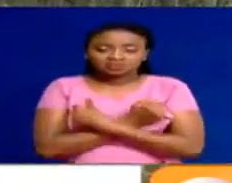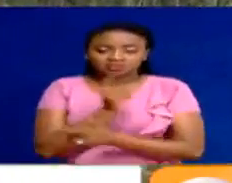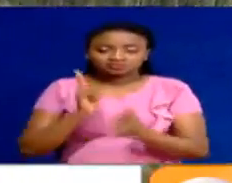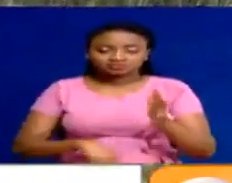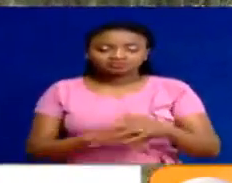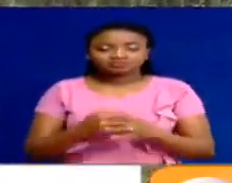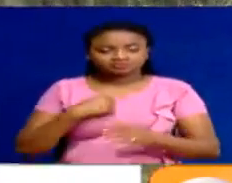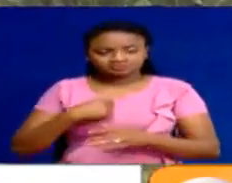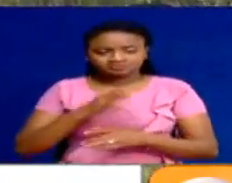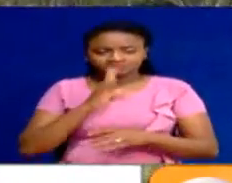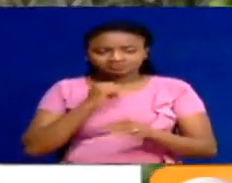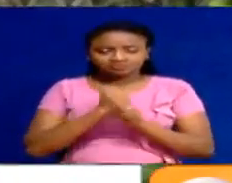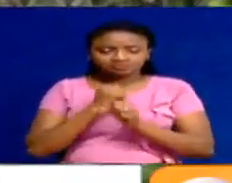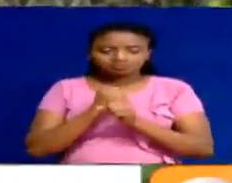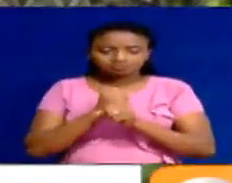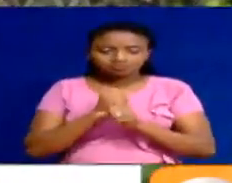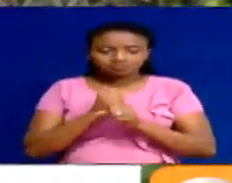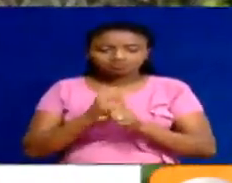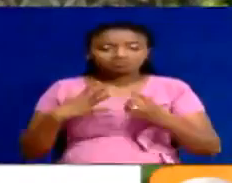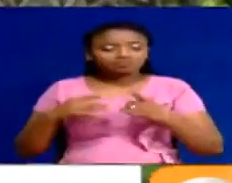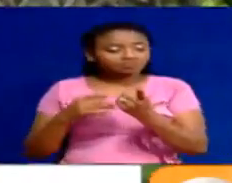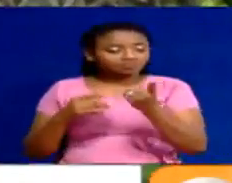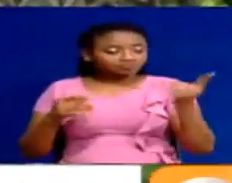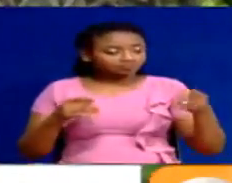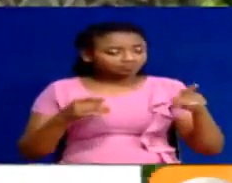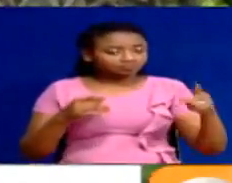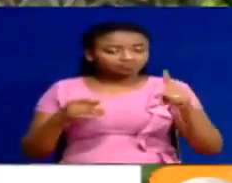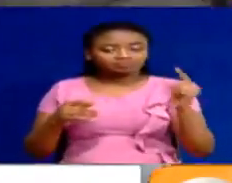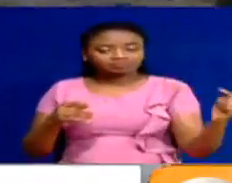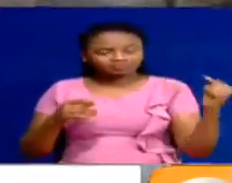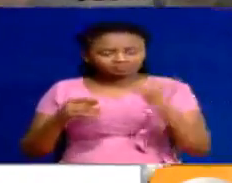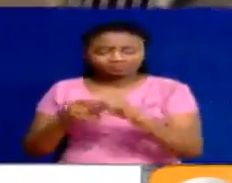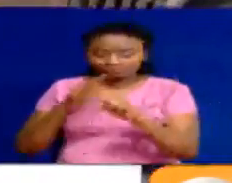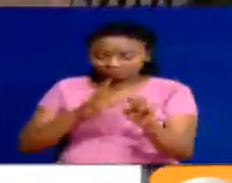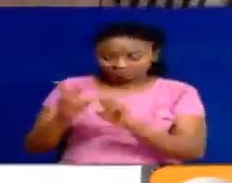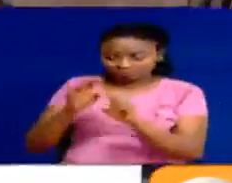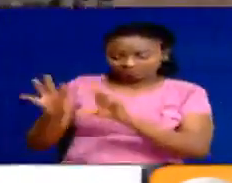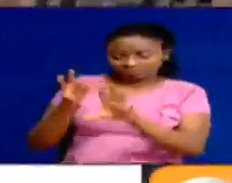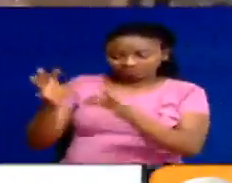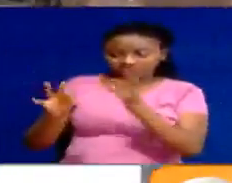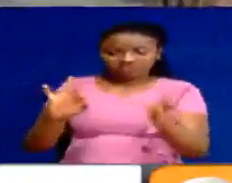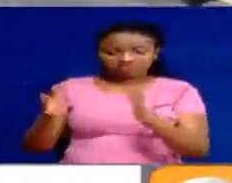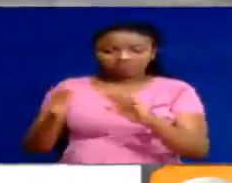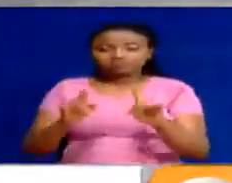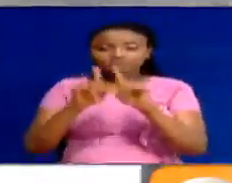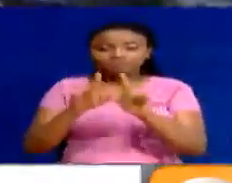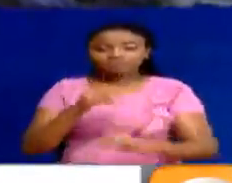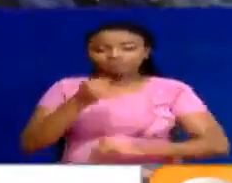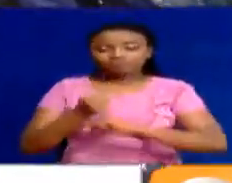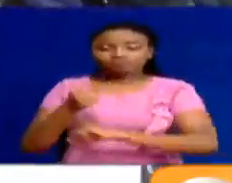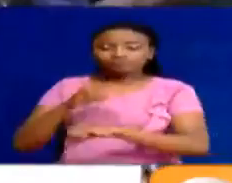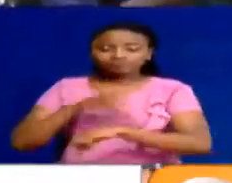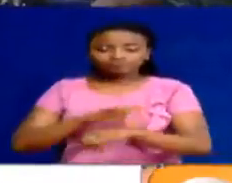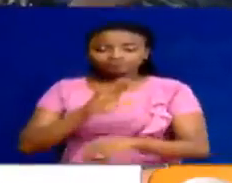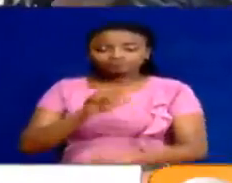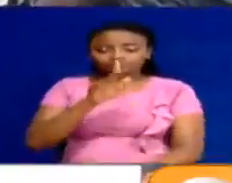mimi mwenyewe nitafanya. Wao wakuje watutengenezee vile tutaweza ku access. Through the support of the Kenya Paraplegic Organization